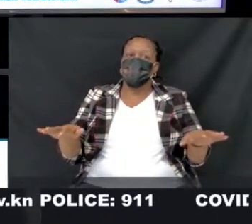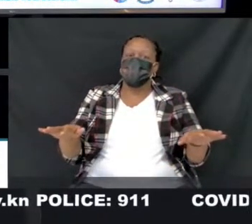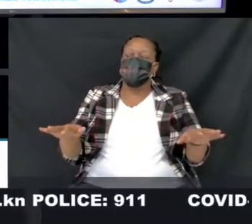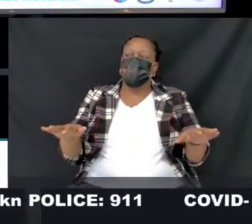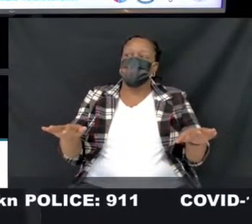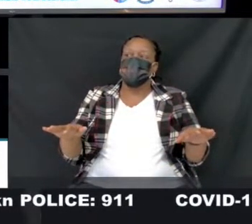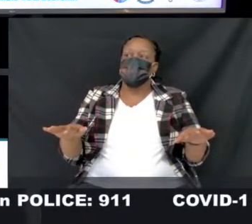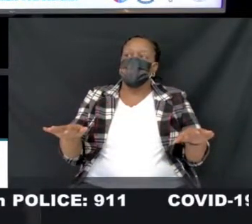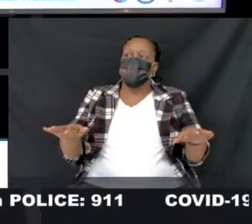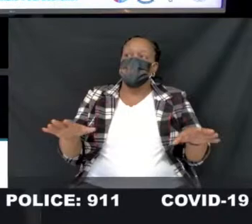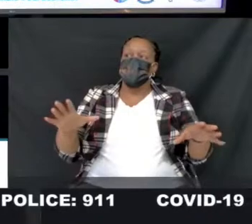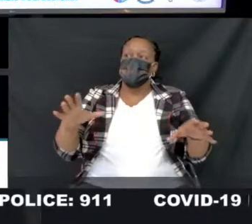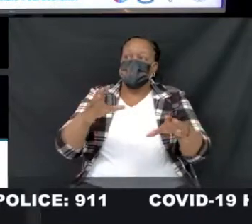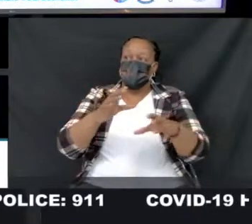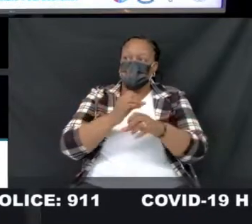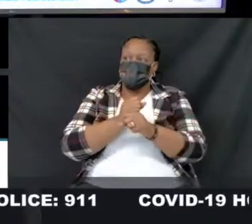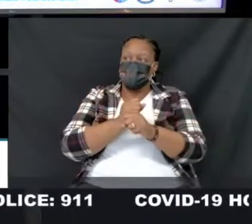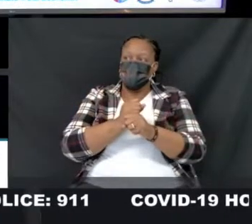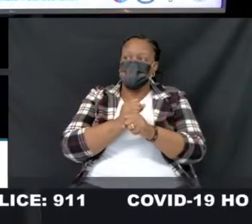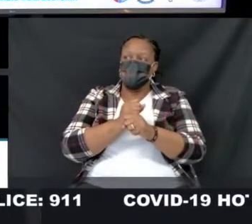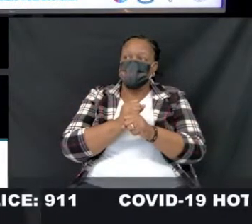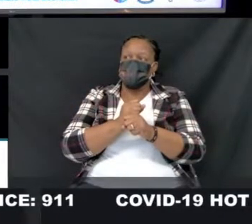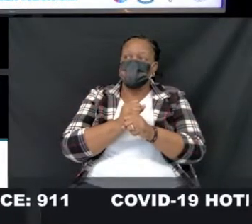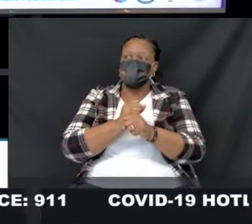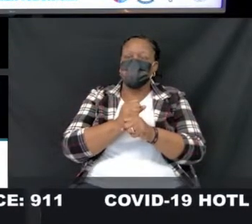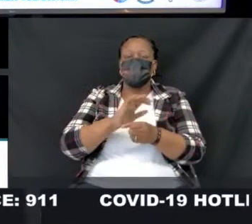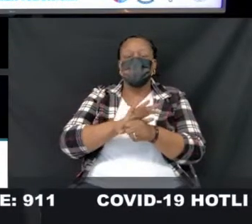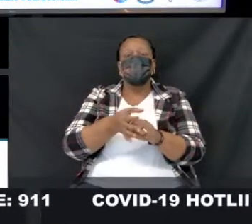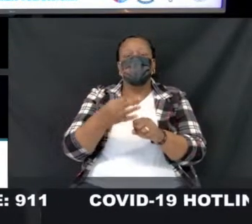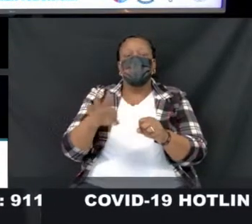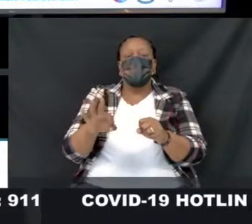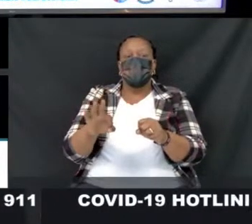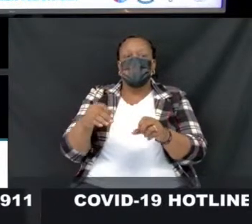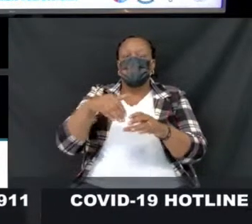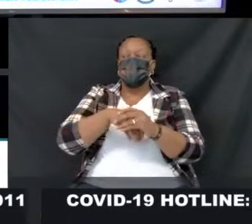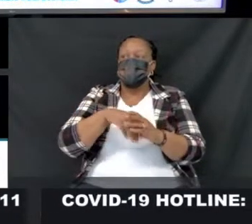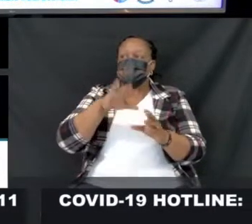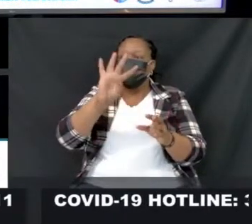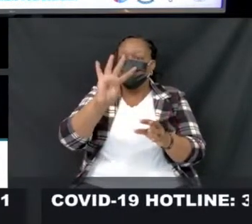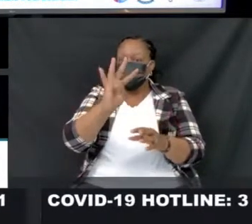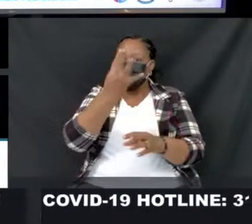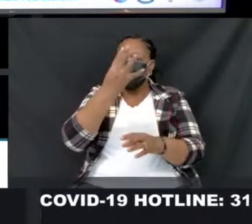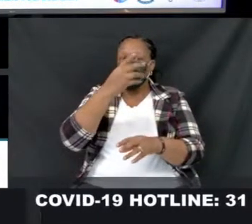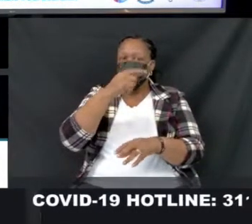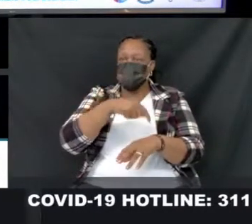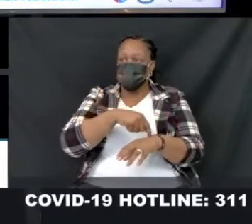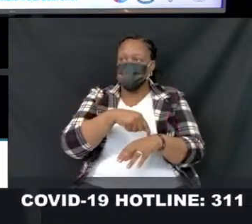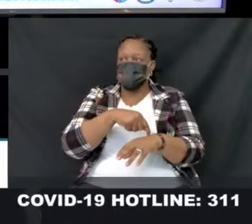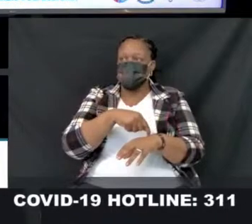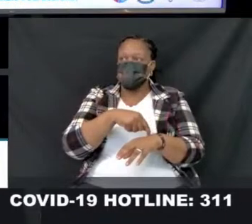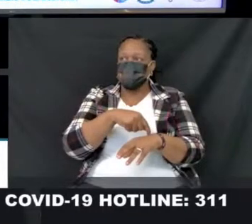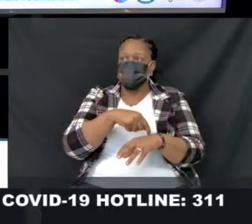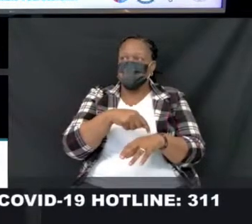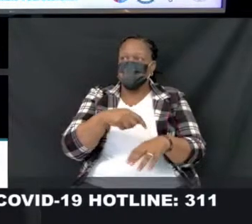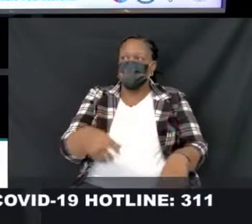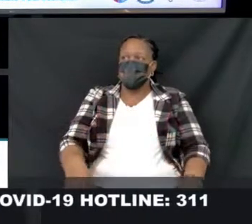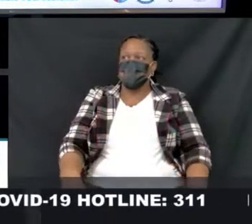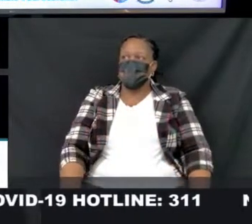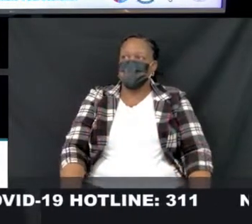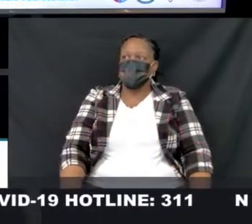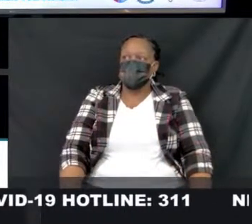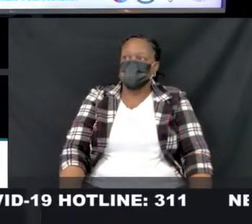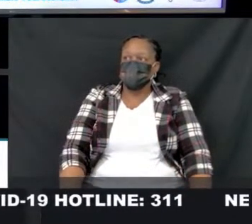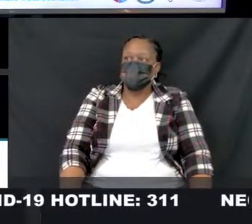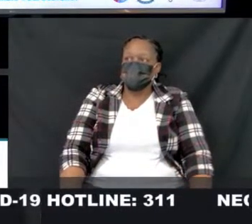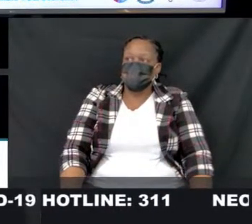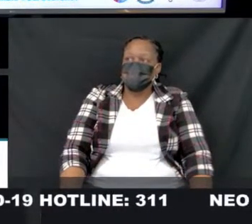been impacted thus far during the fourth wave? And can the health officials also say what is the